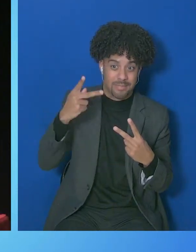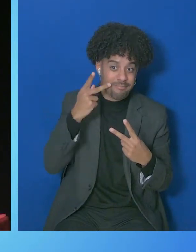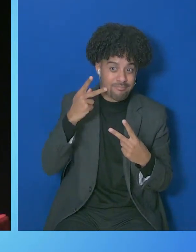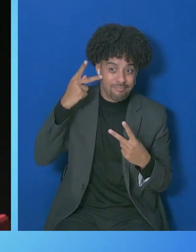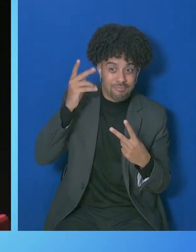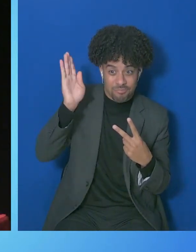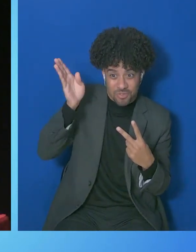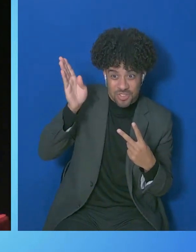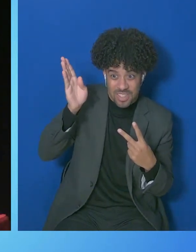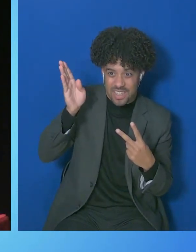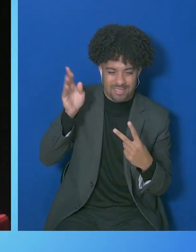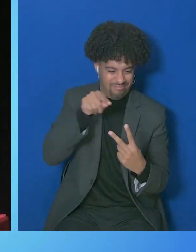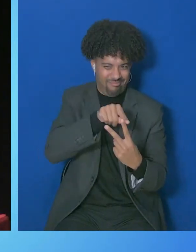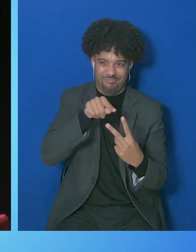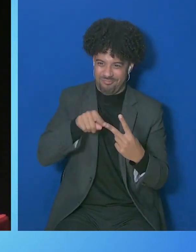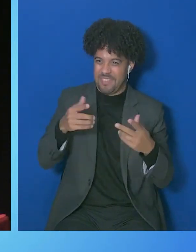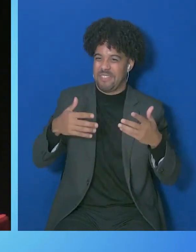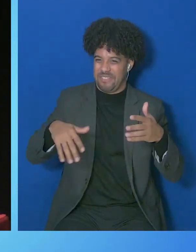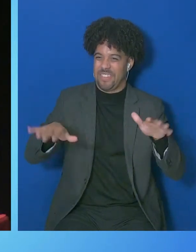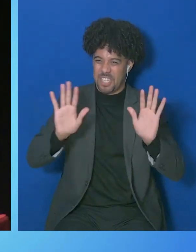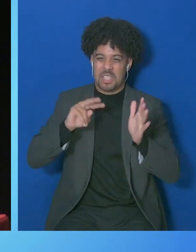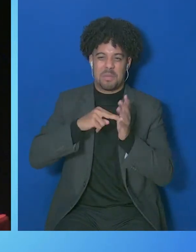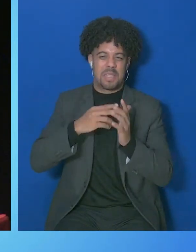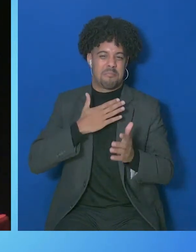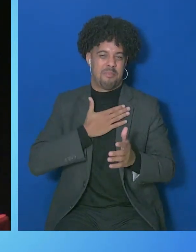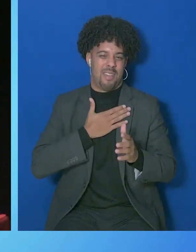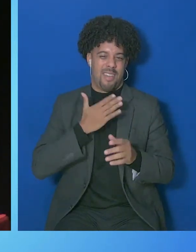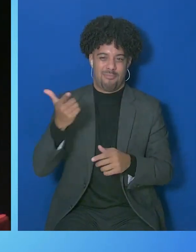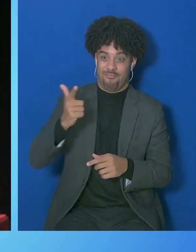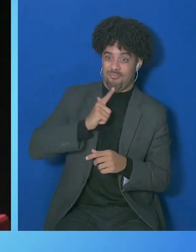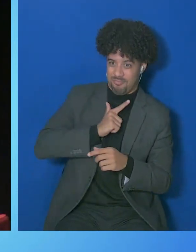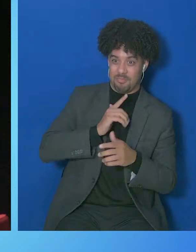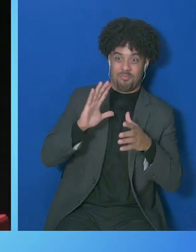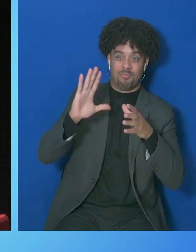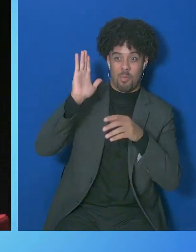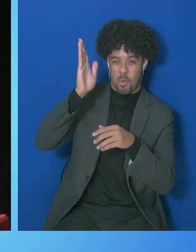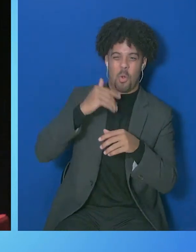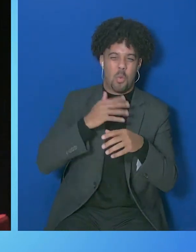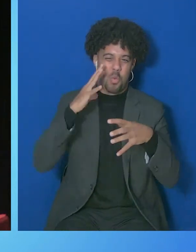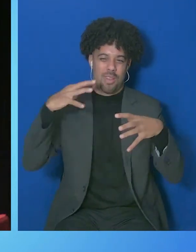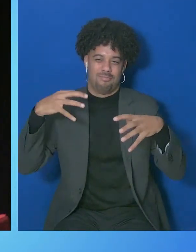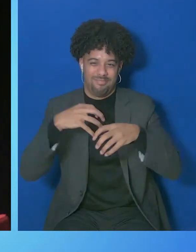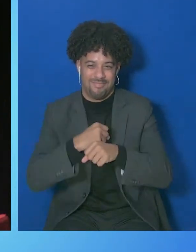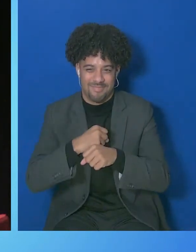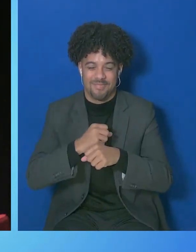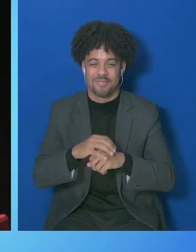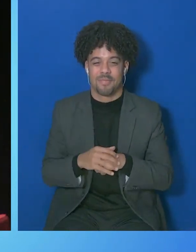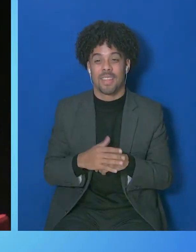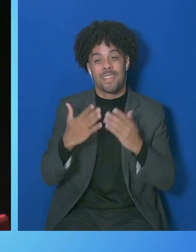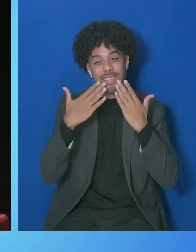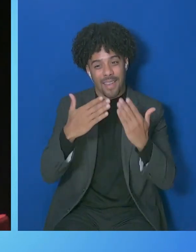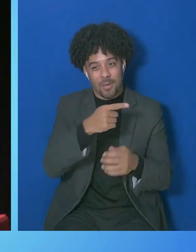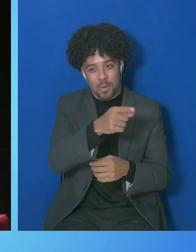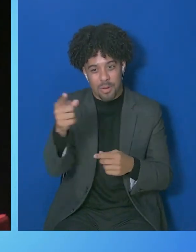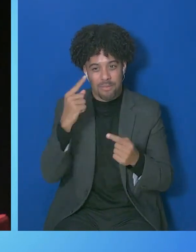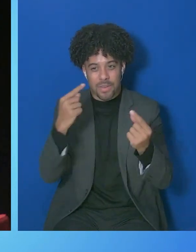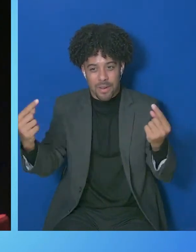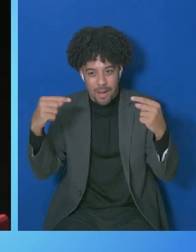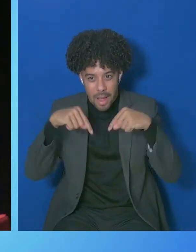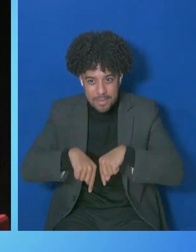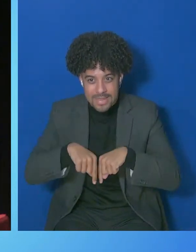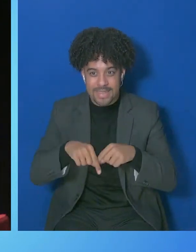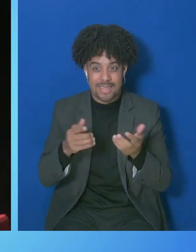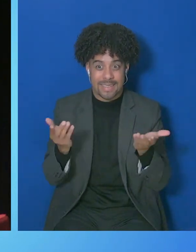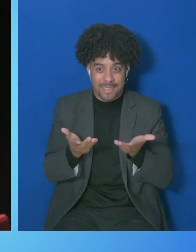you, everyone, for coming to present to the board this evening, and I look forward to the January board meeting to learn even